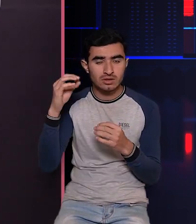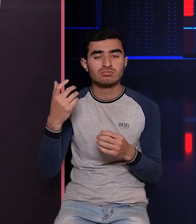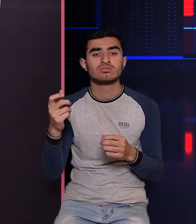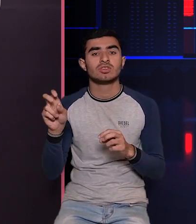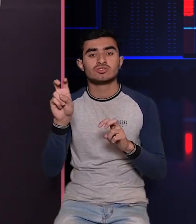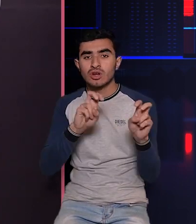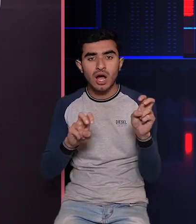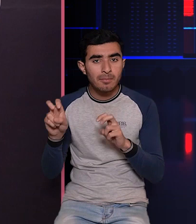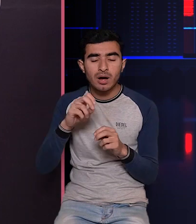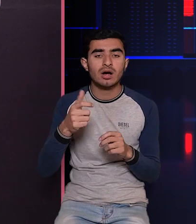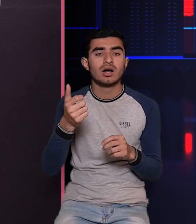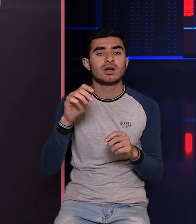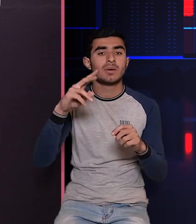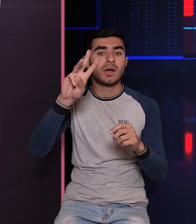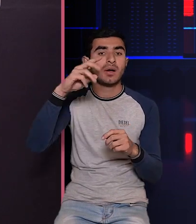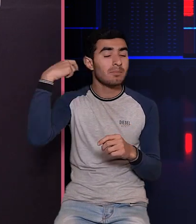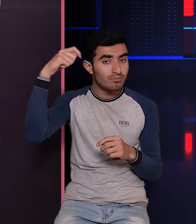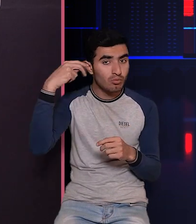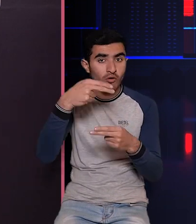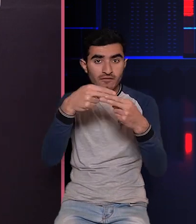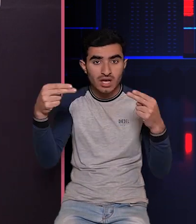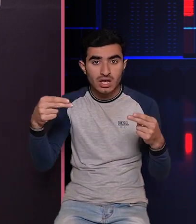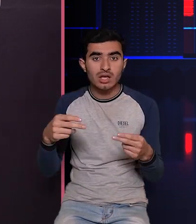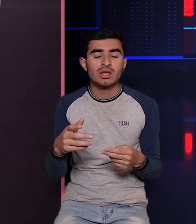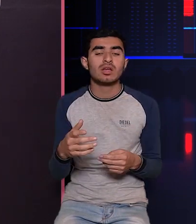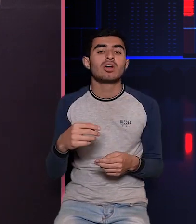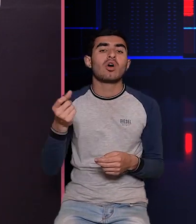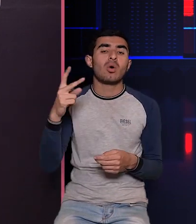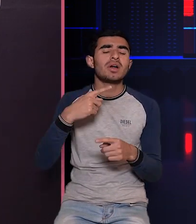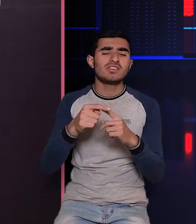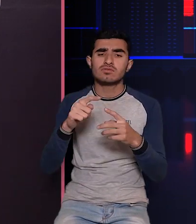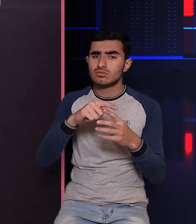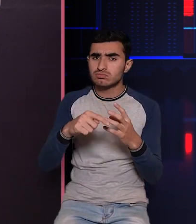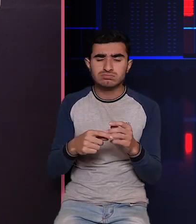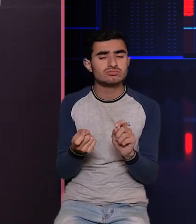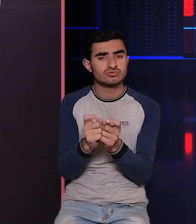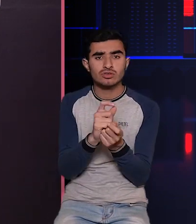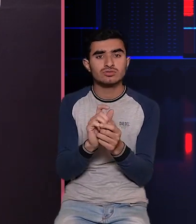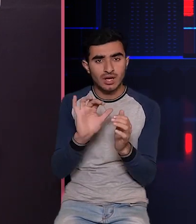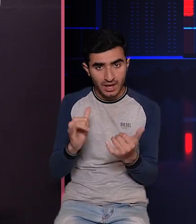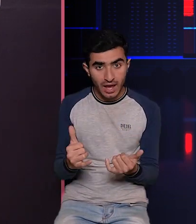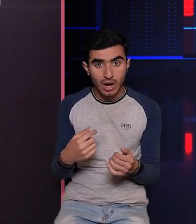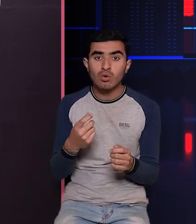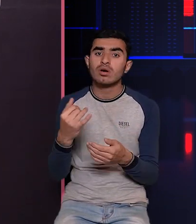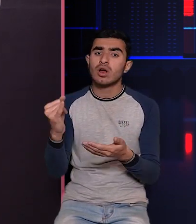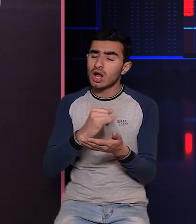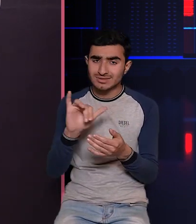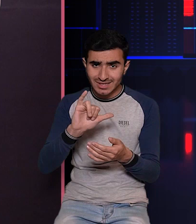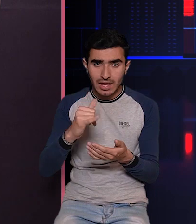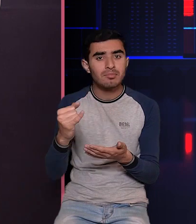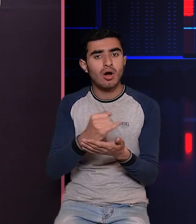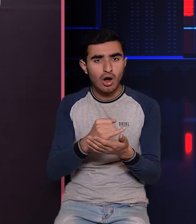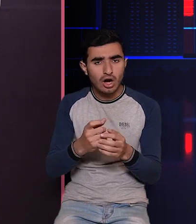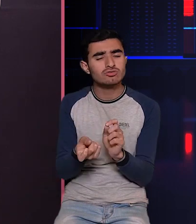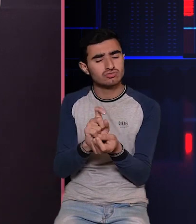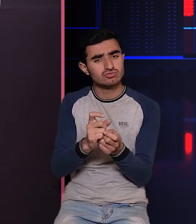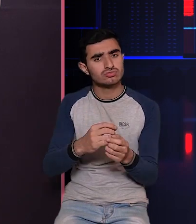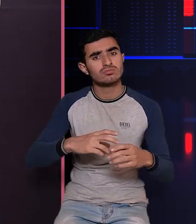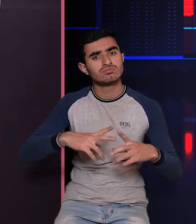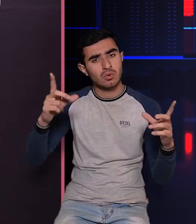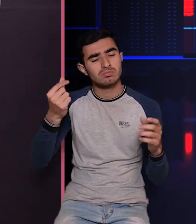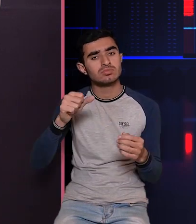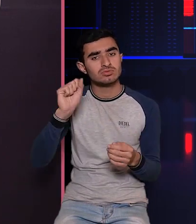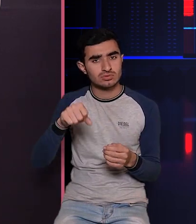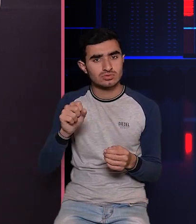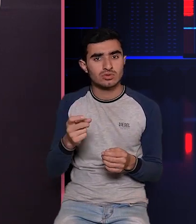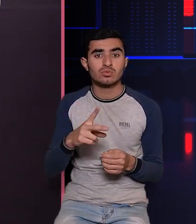drama, cinema, and arts are doing. I think it is time for all of us to come together and take claim